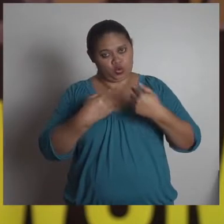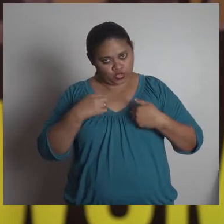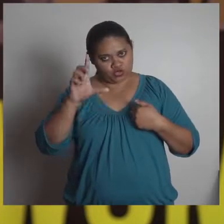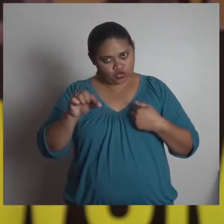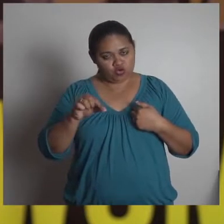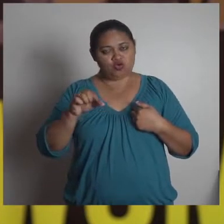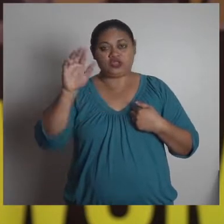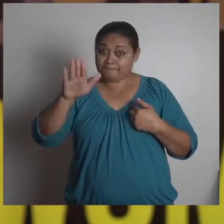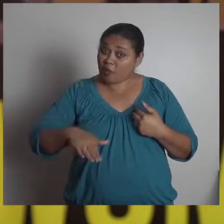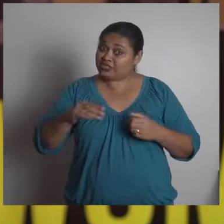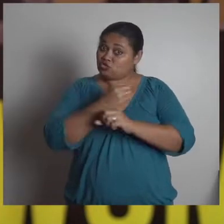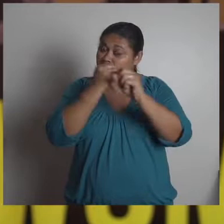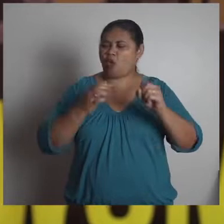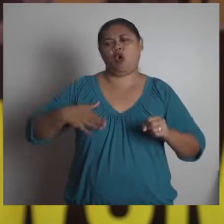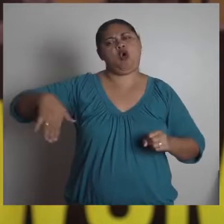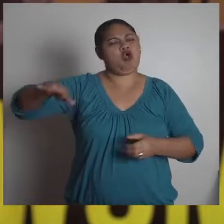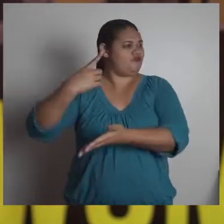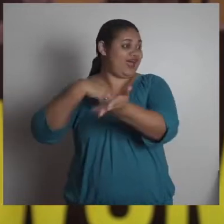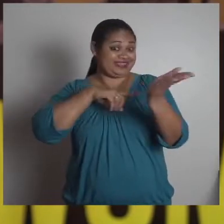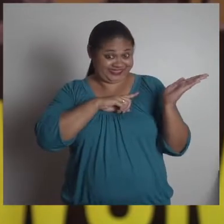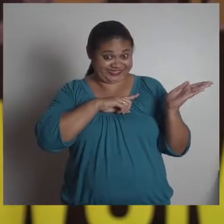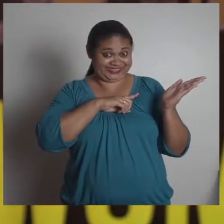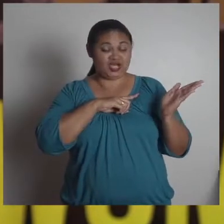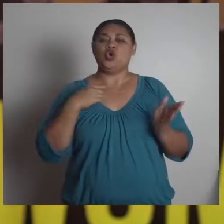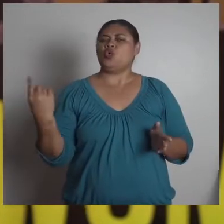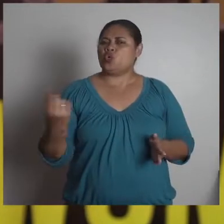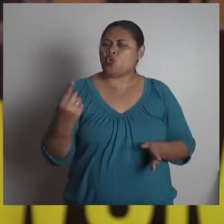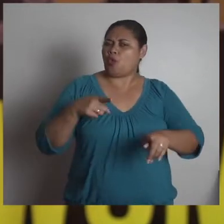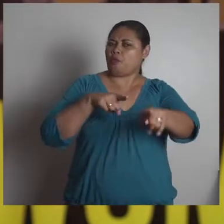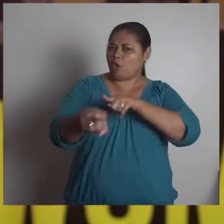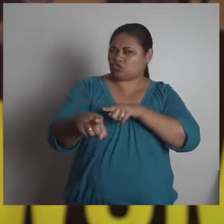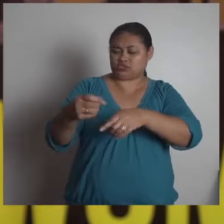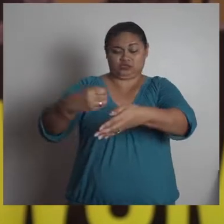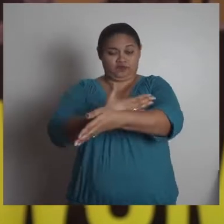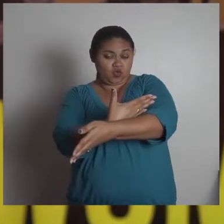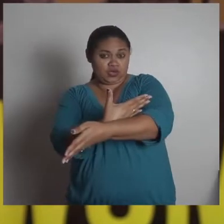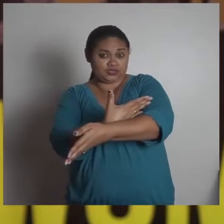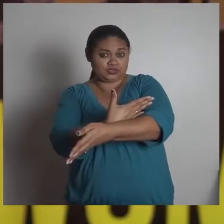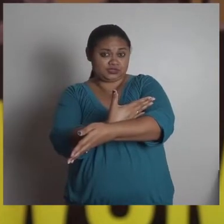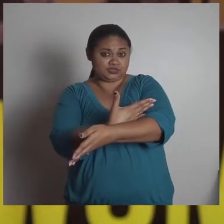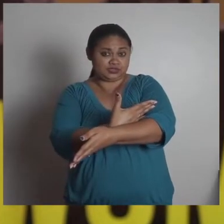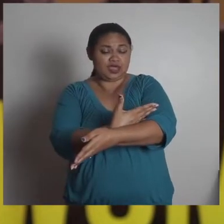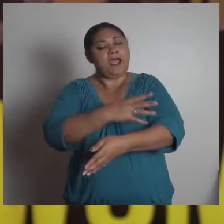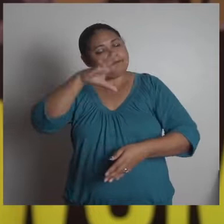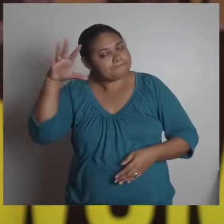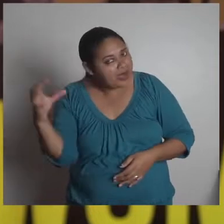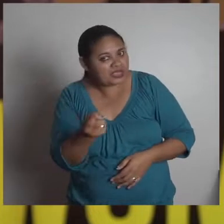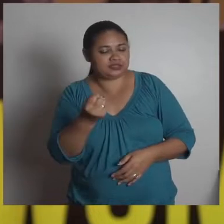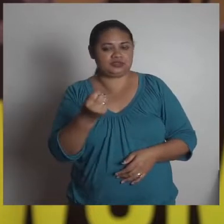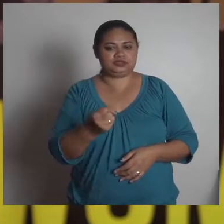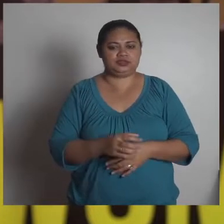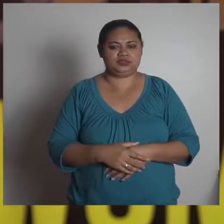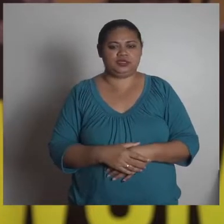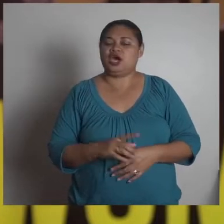in the set of work that we're trying to do on poverty to power, but it should be all of us, right? Is those who are most affected by